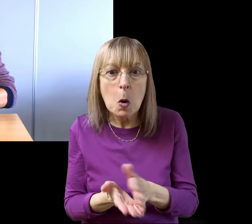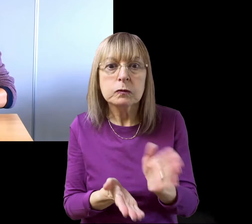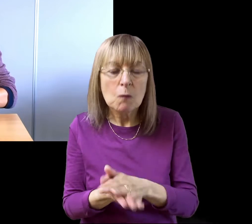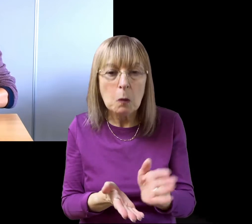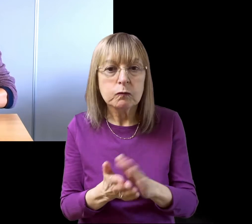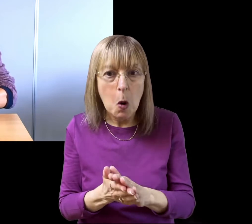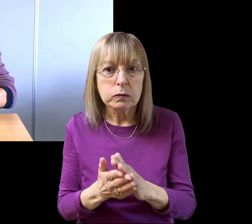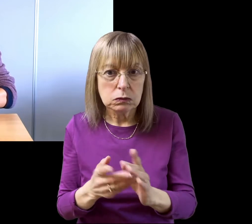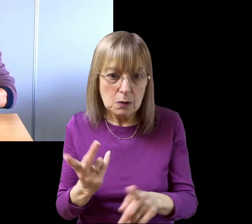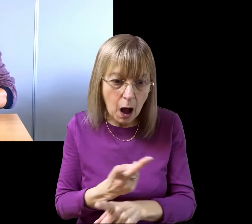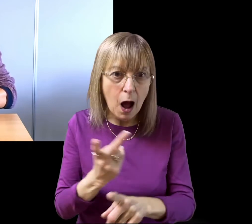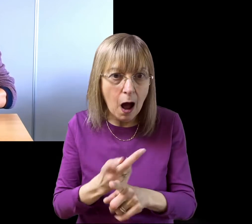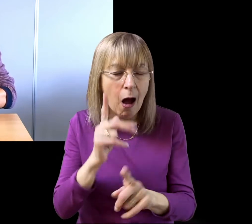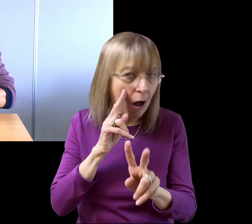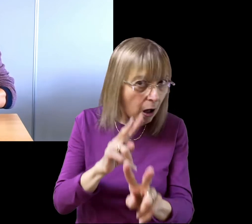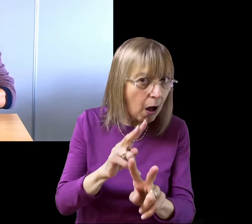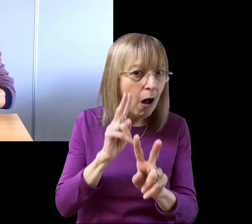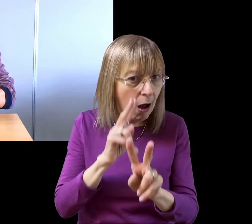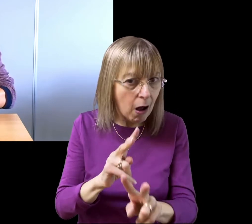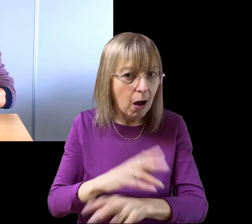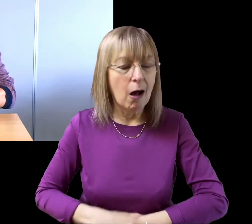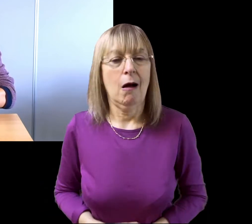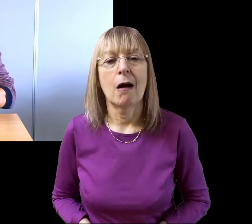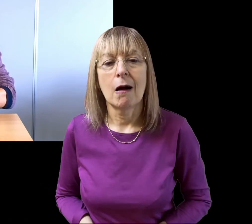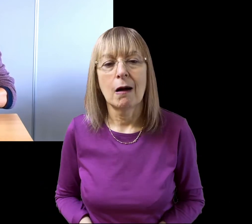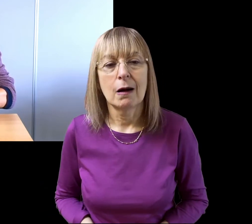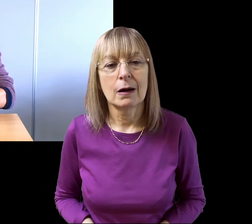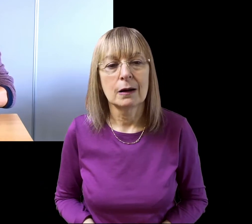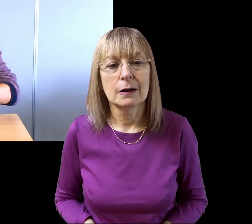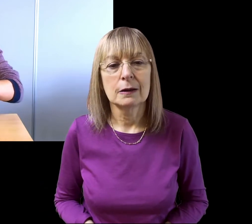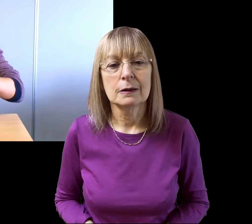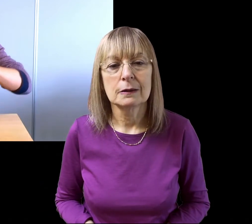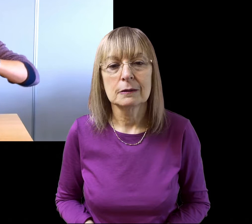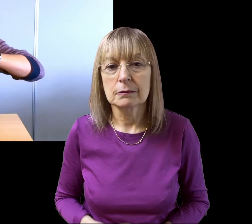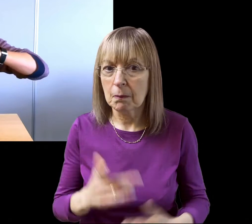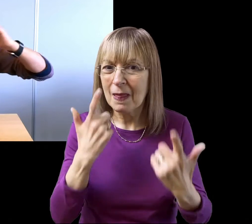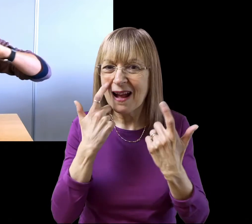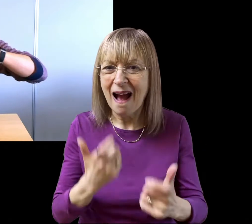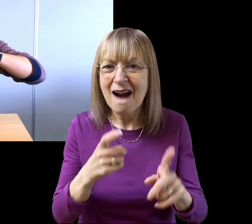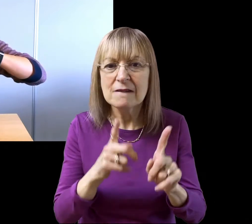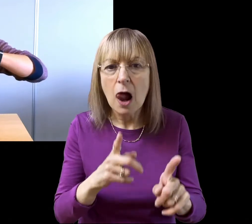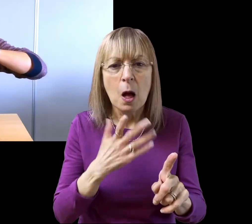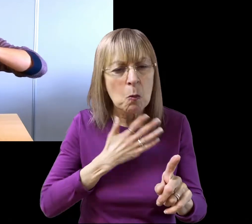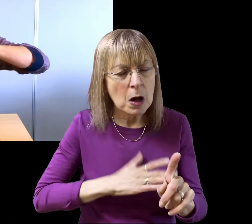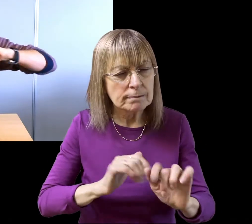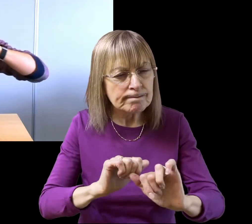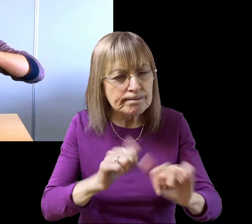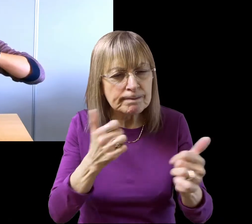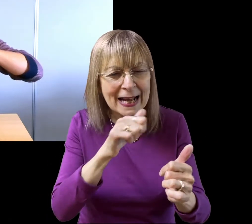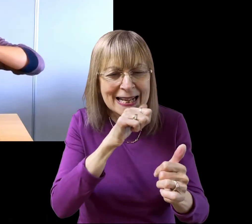So hopefully if you're watching this, you're folding your piece of paper as many times as you can. Be extra